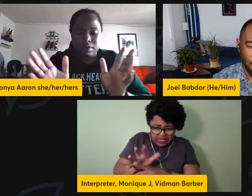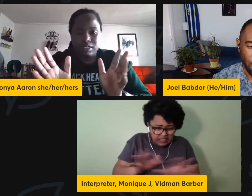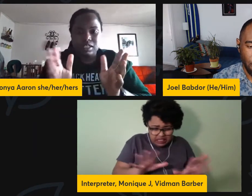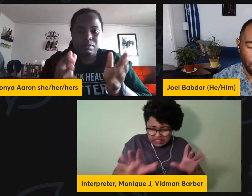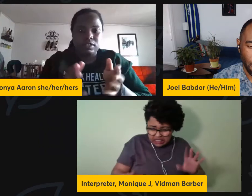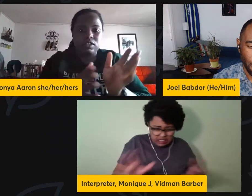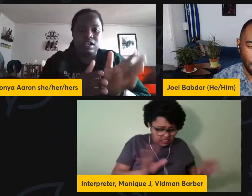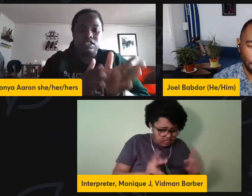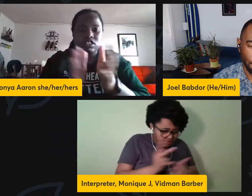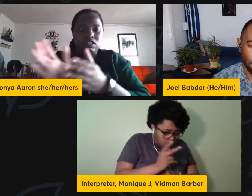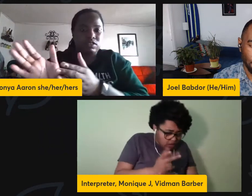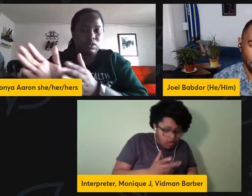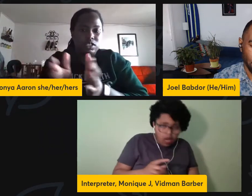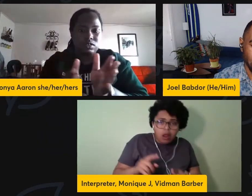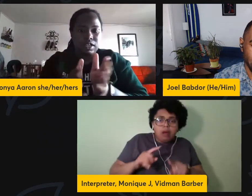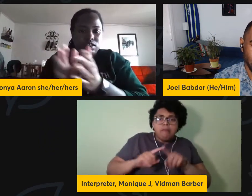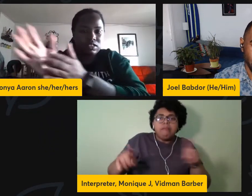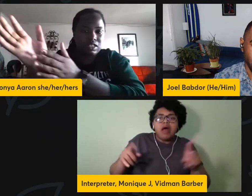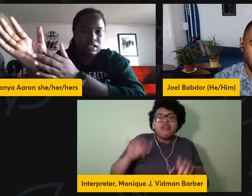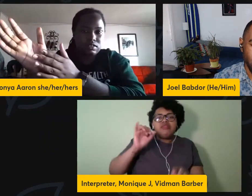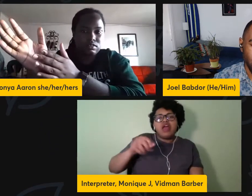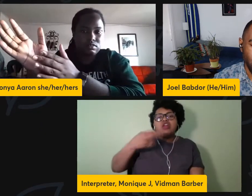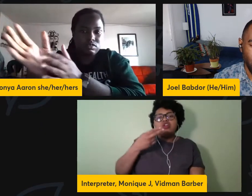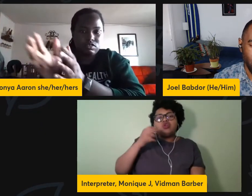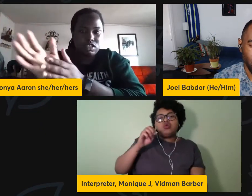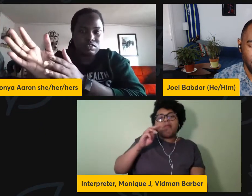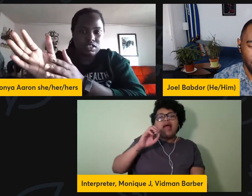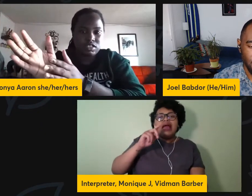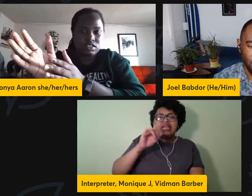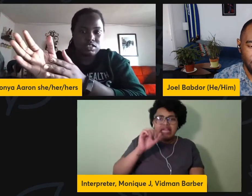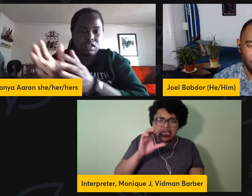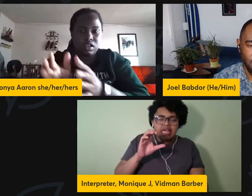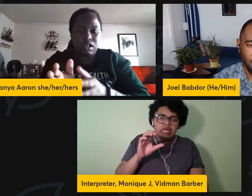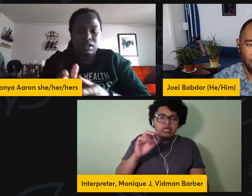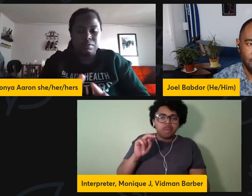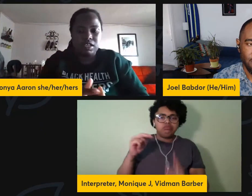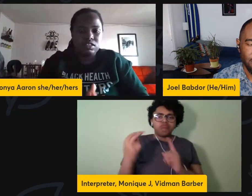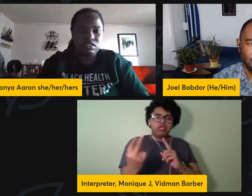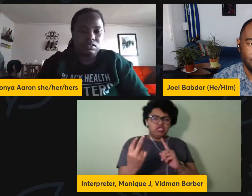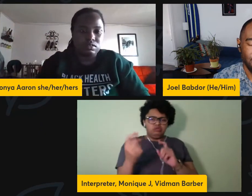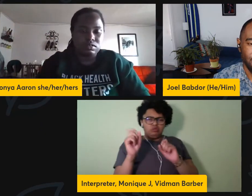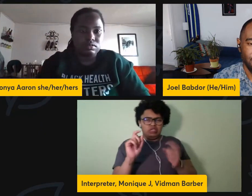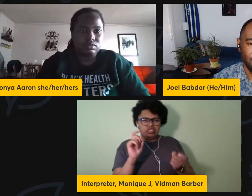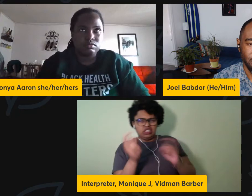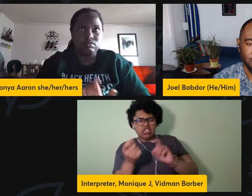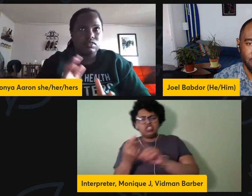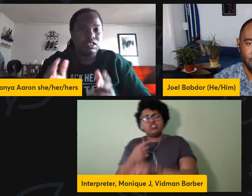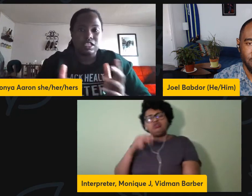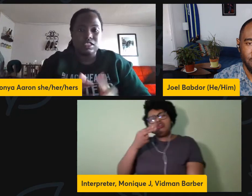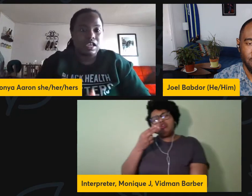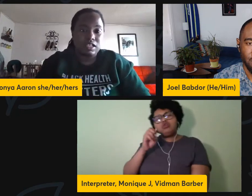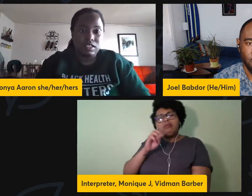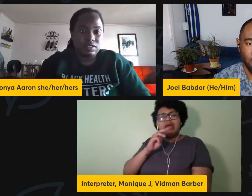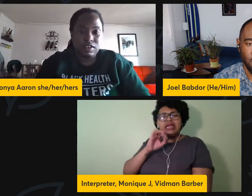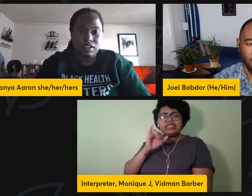the hematopoietic standpoint, you can kind of shift towards granulocyte generation. So it's very